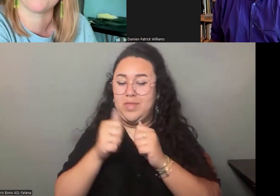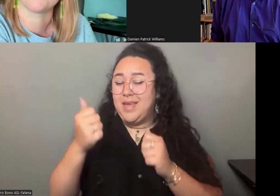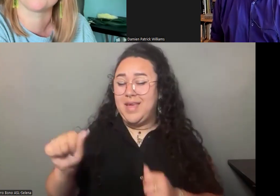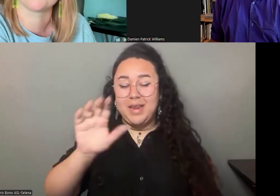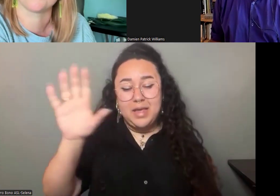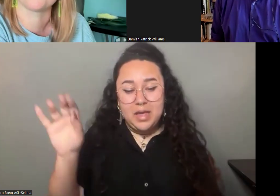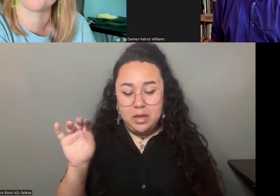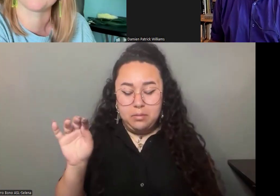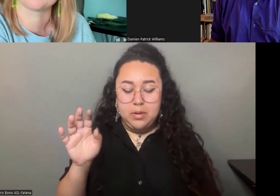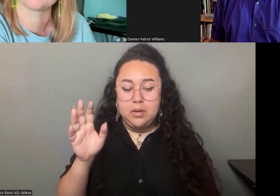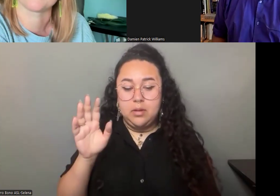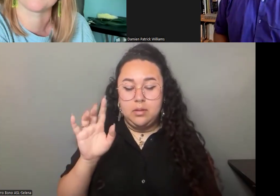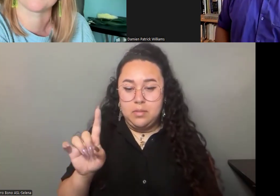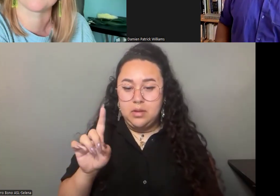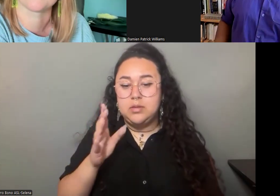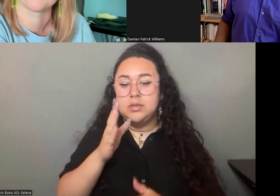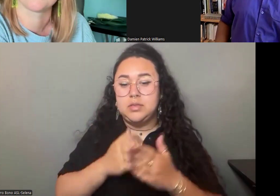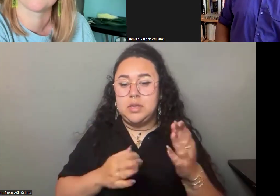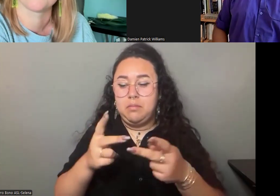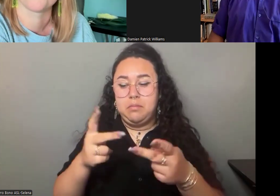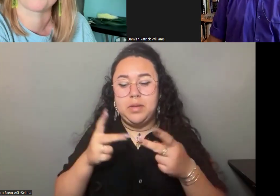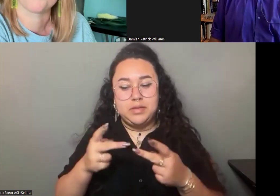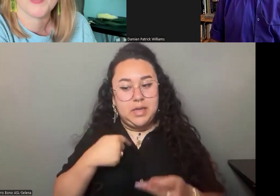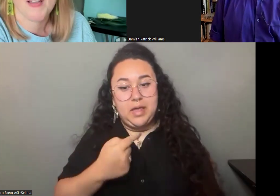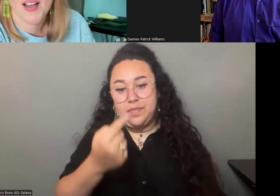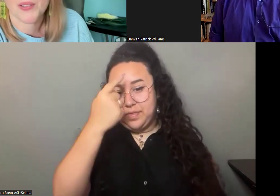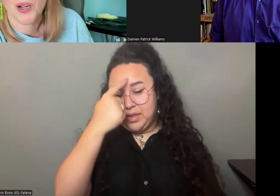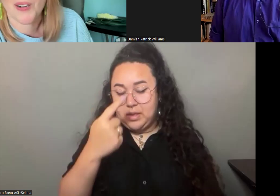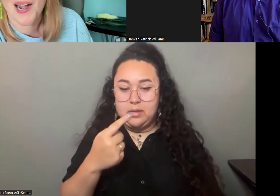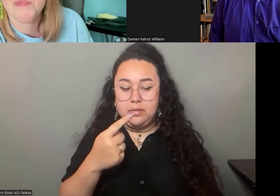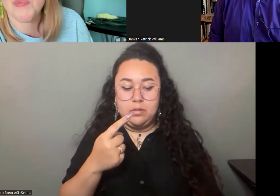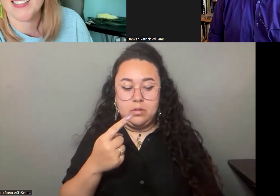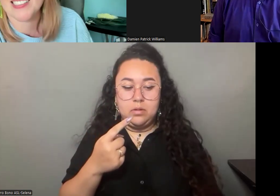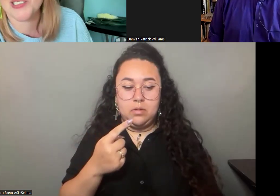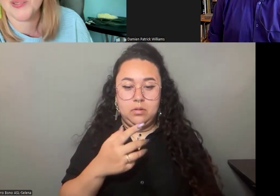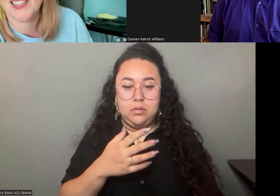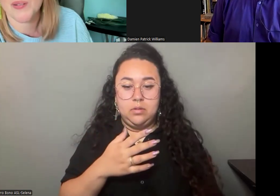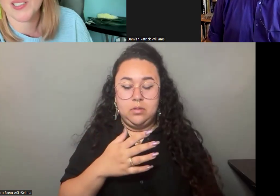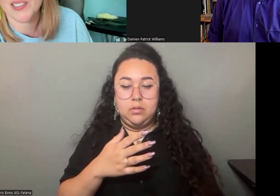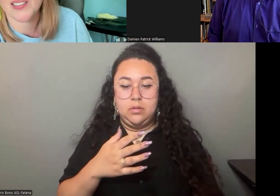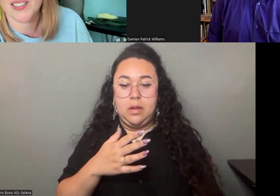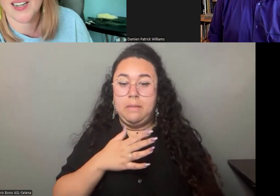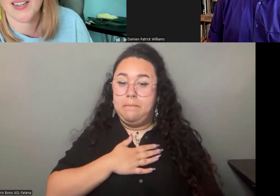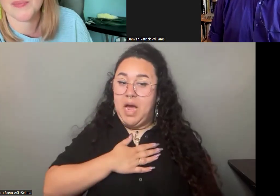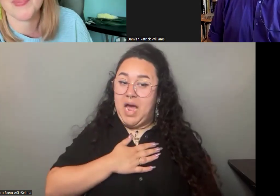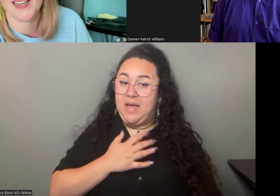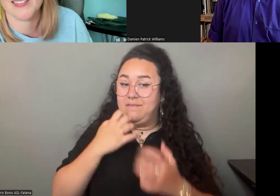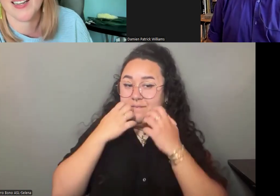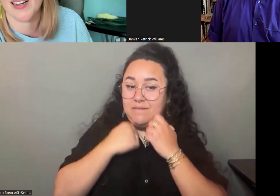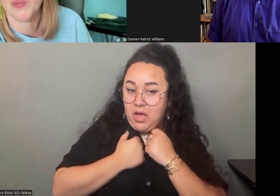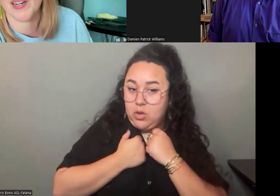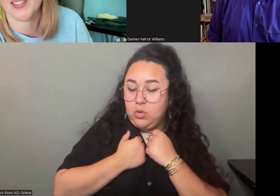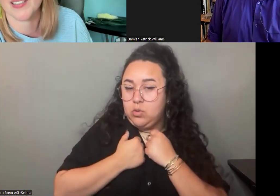there are, places I think where I don't think my values are compromised in doing that work.